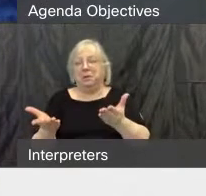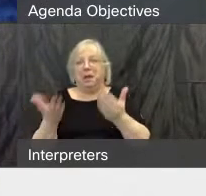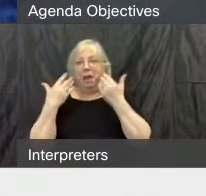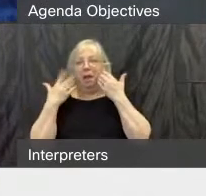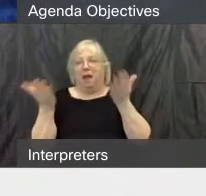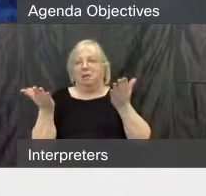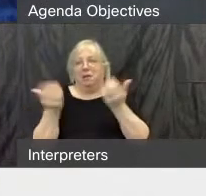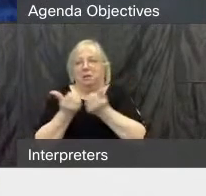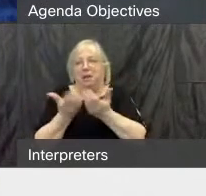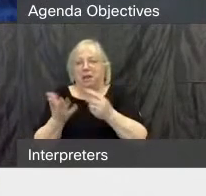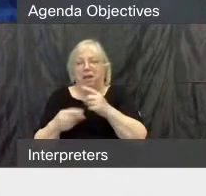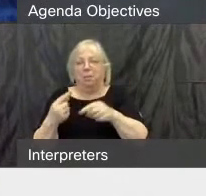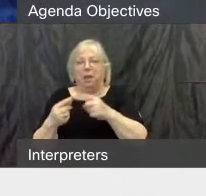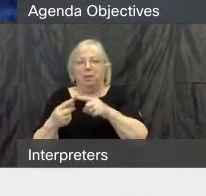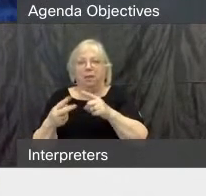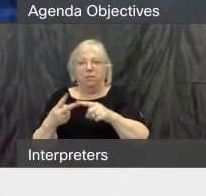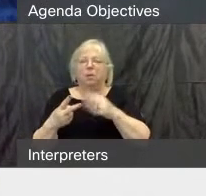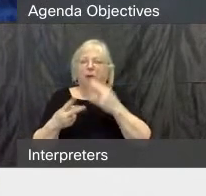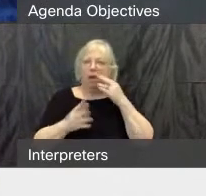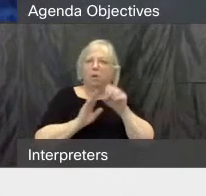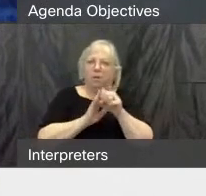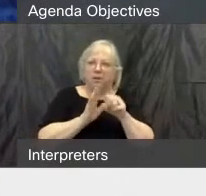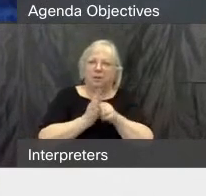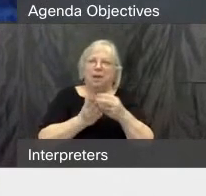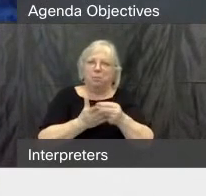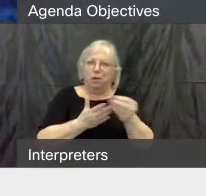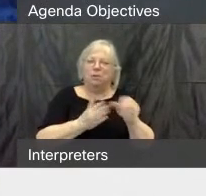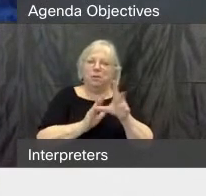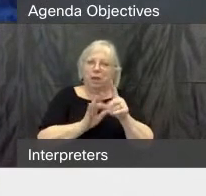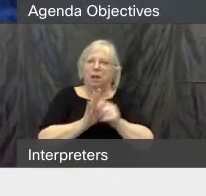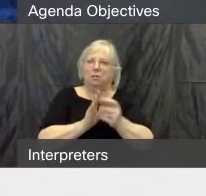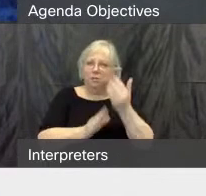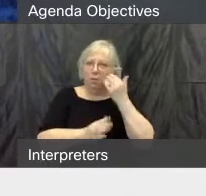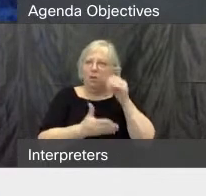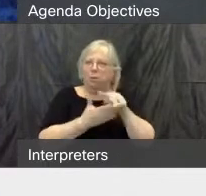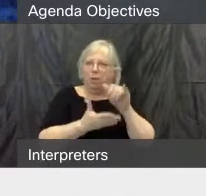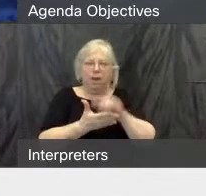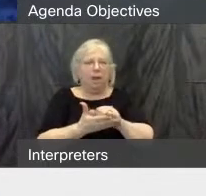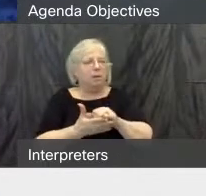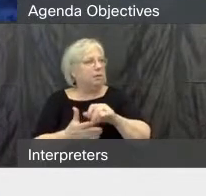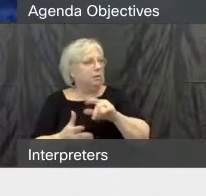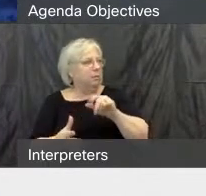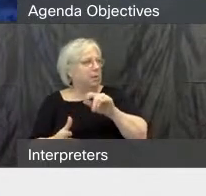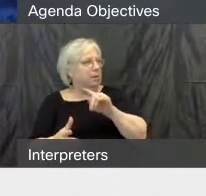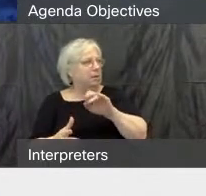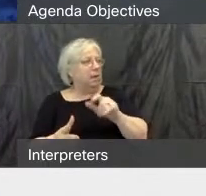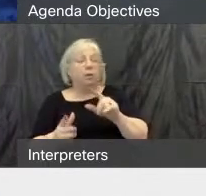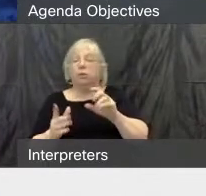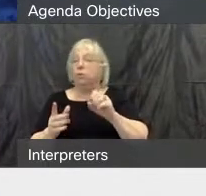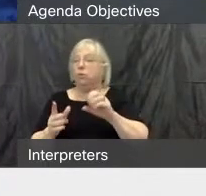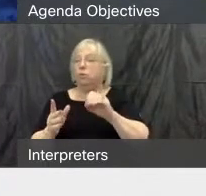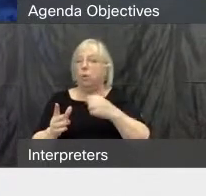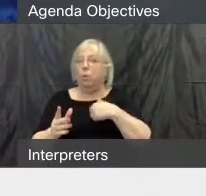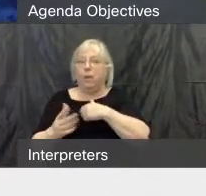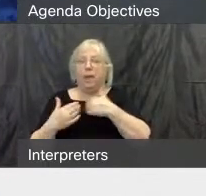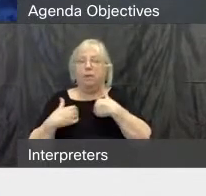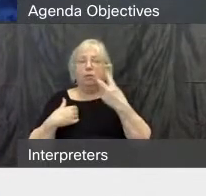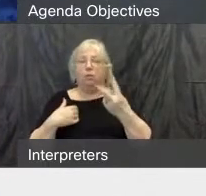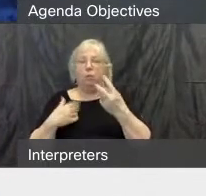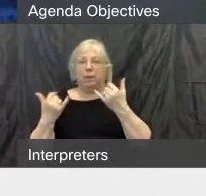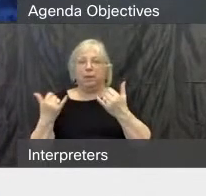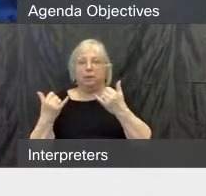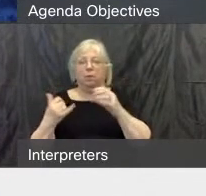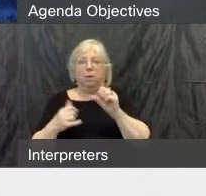I don't know anything about them. I know the state purchasing contract, I'm familiar. So Director Wright, so we have two existing ones.